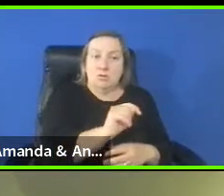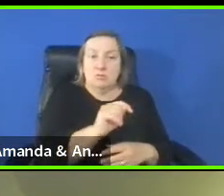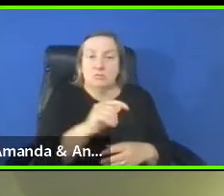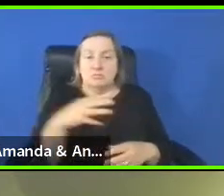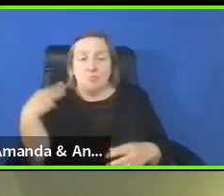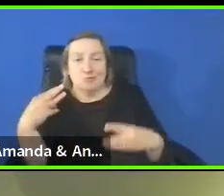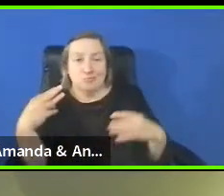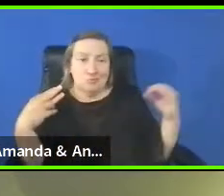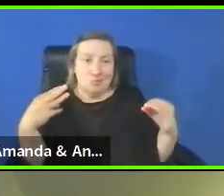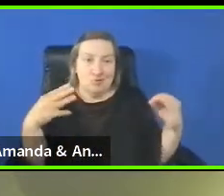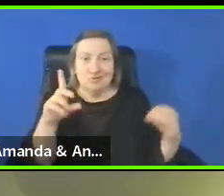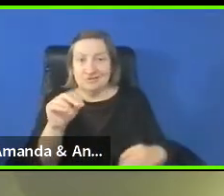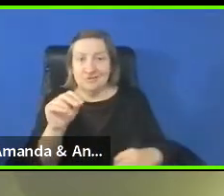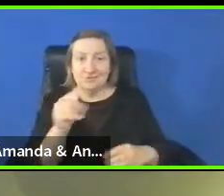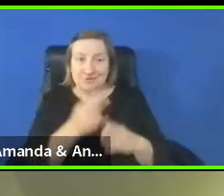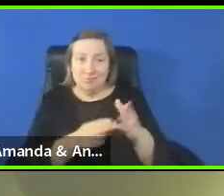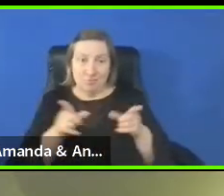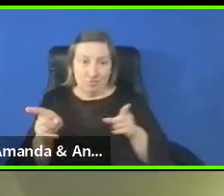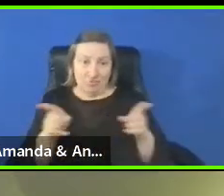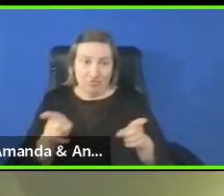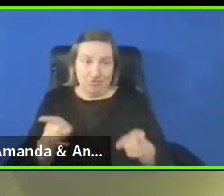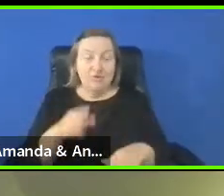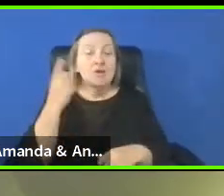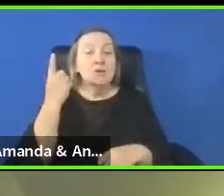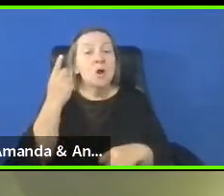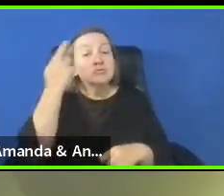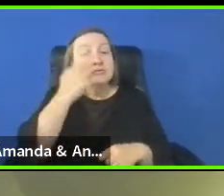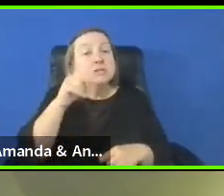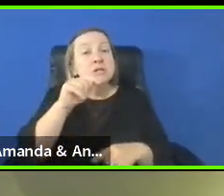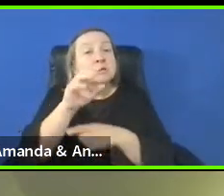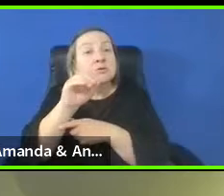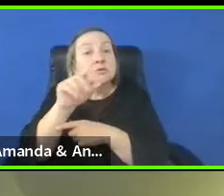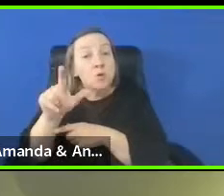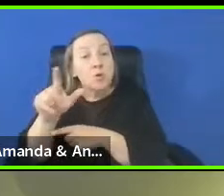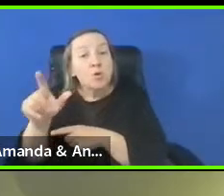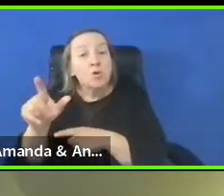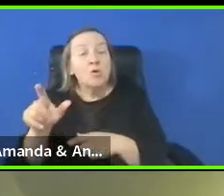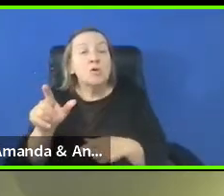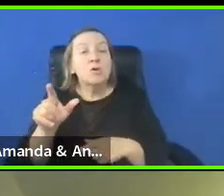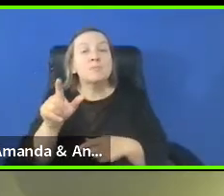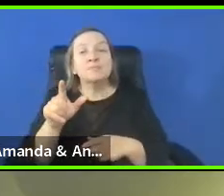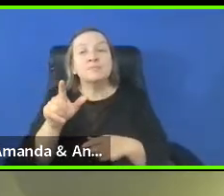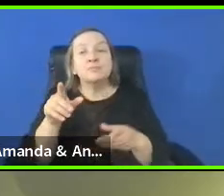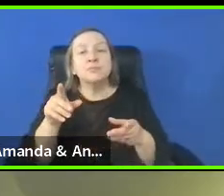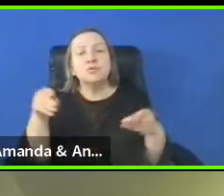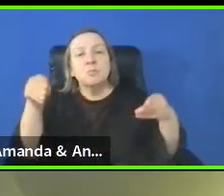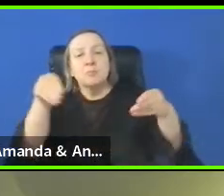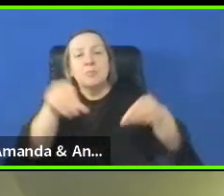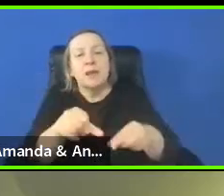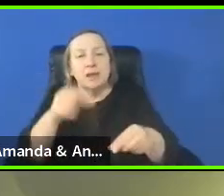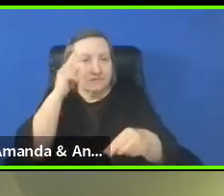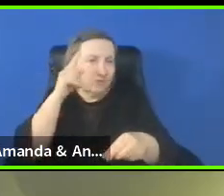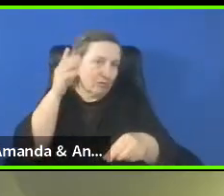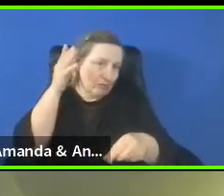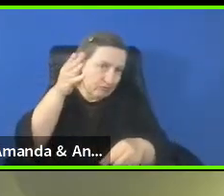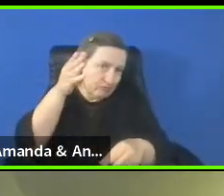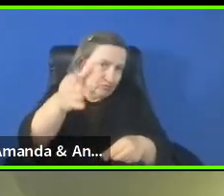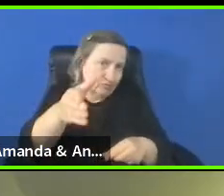of the reasons for having tolls will be to pay for future